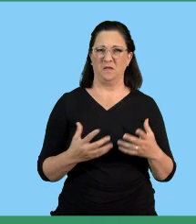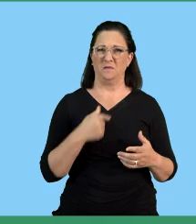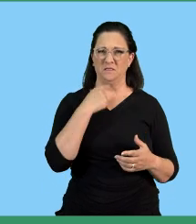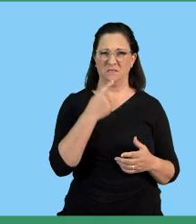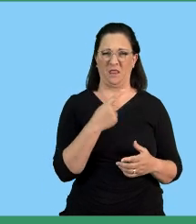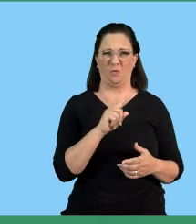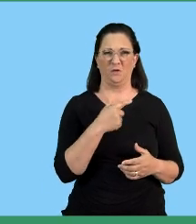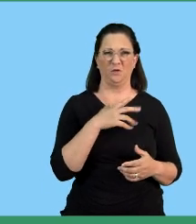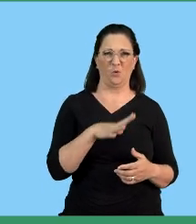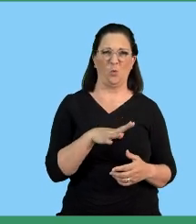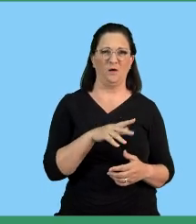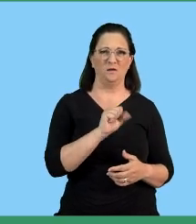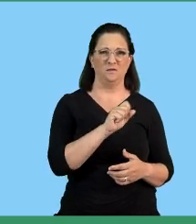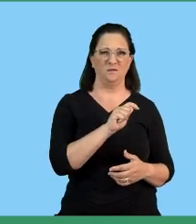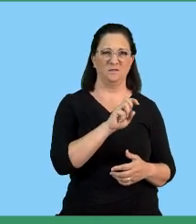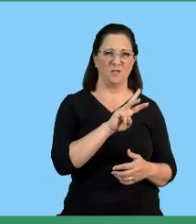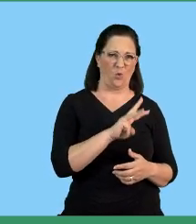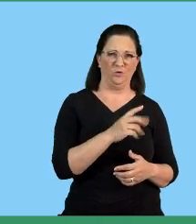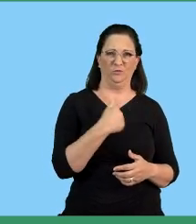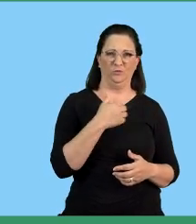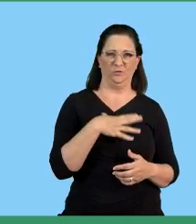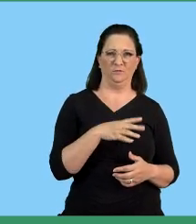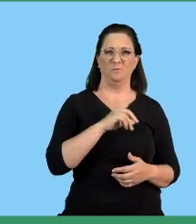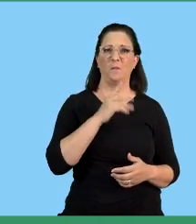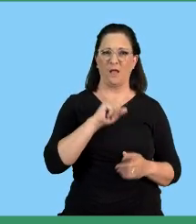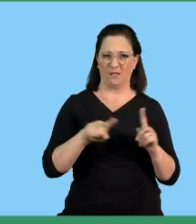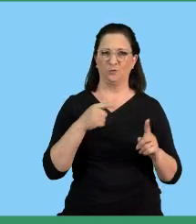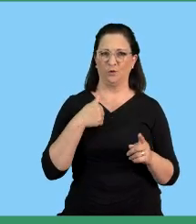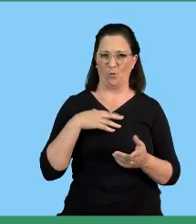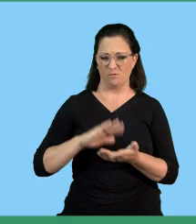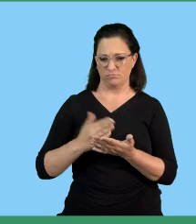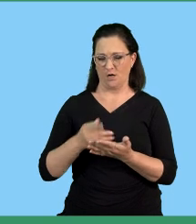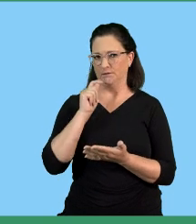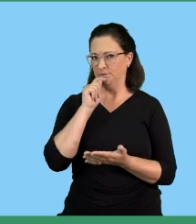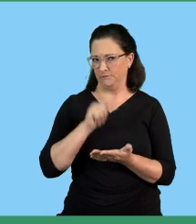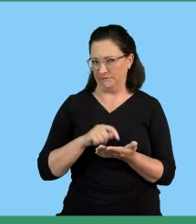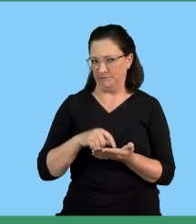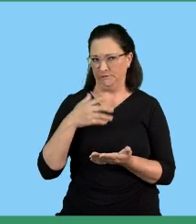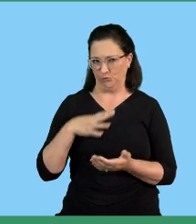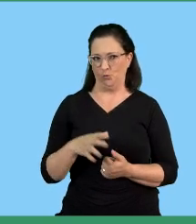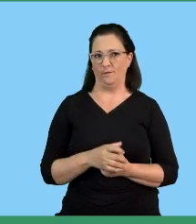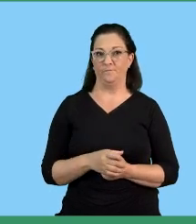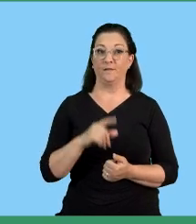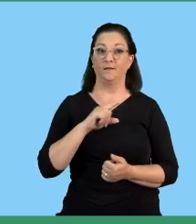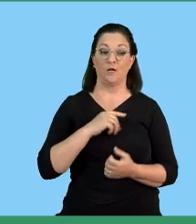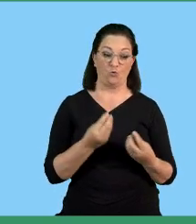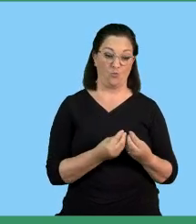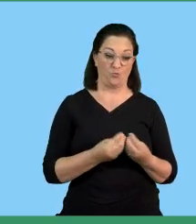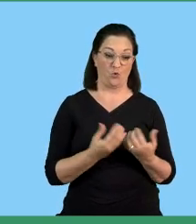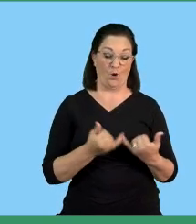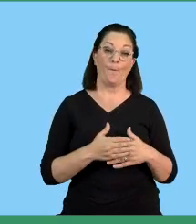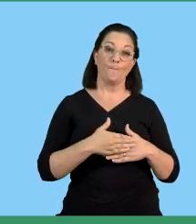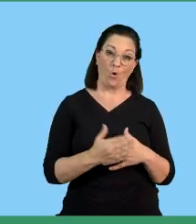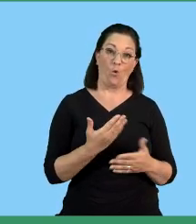want stew, but we want the fried meat or the fried chicken. So you just choose. So we are increasing what? The